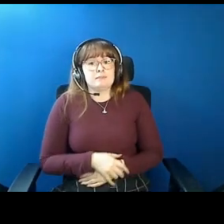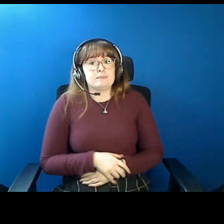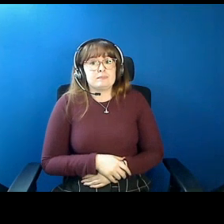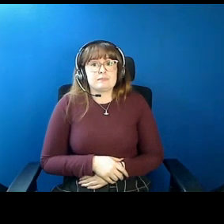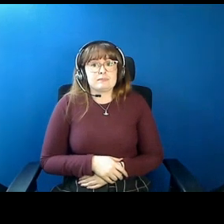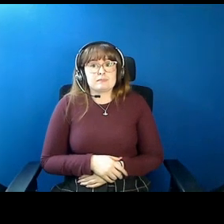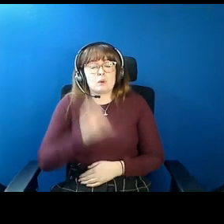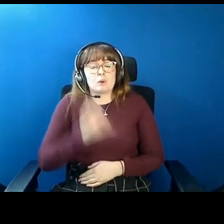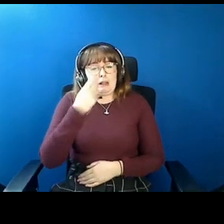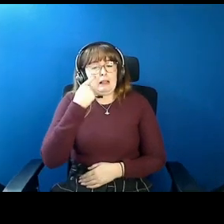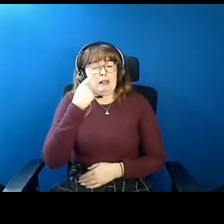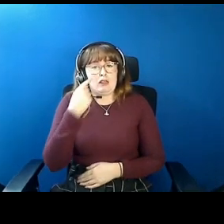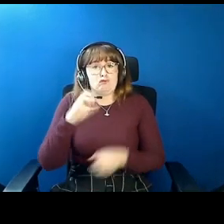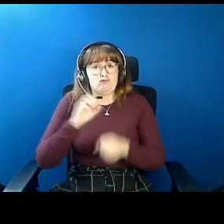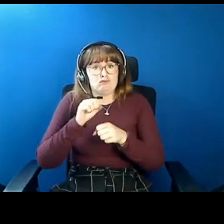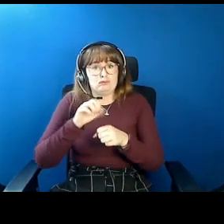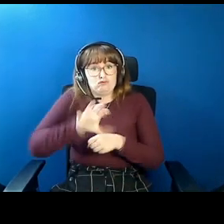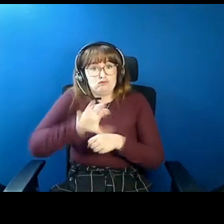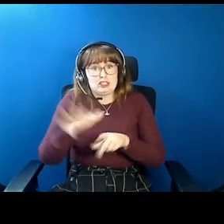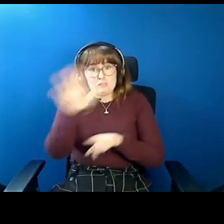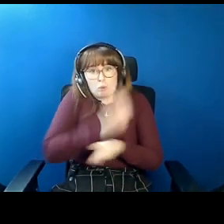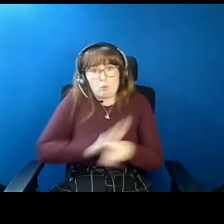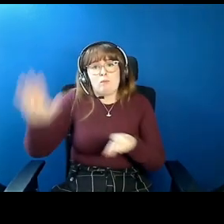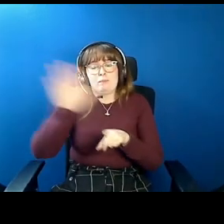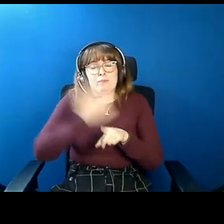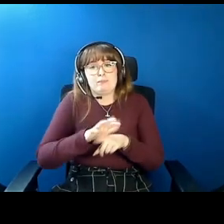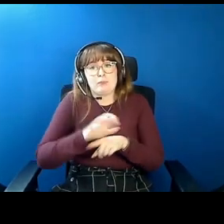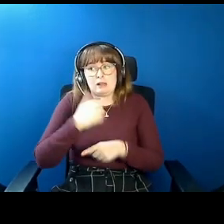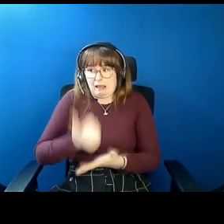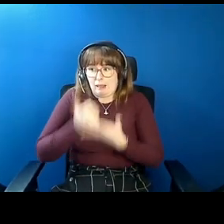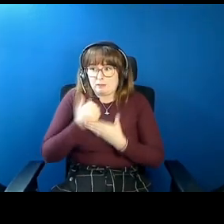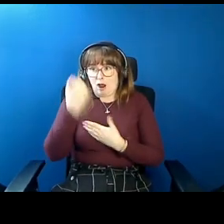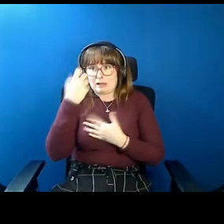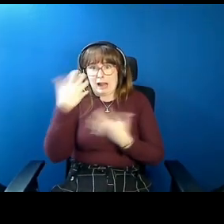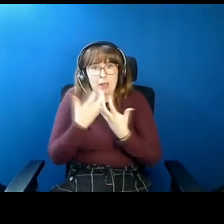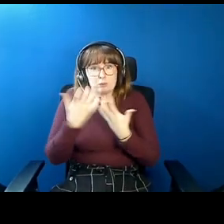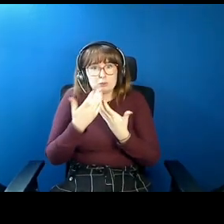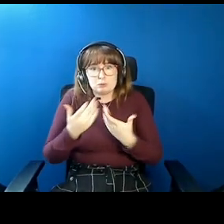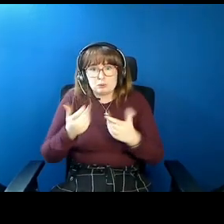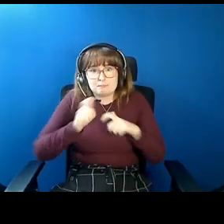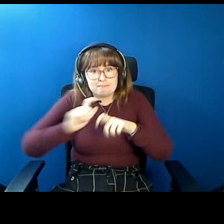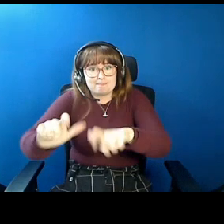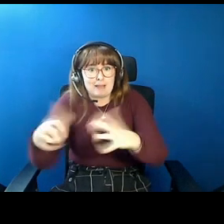region as a whole, which enabled us to understand how we can move things forward.